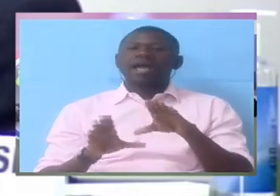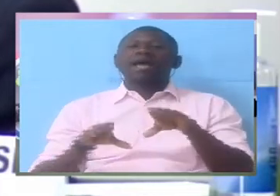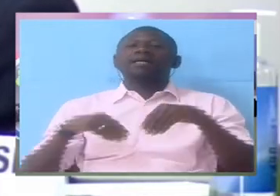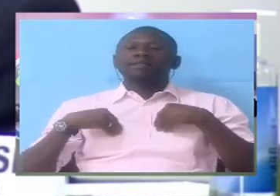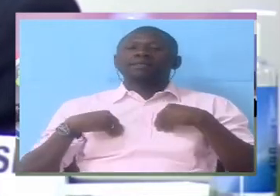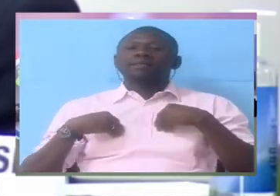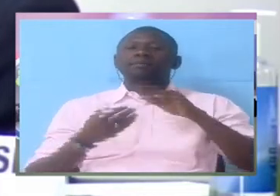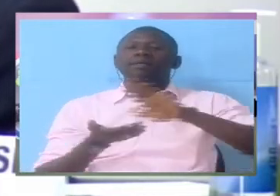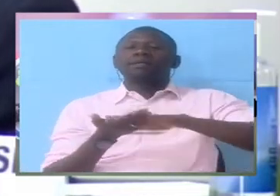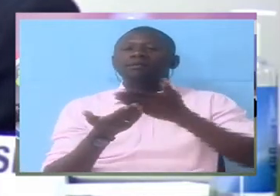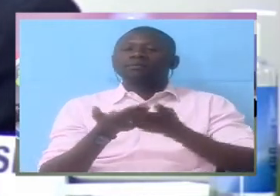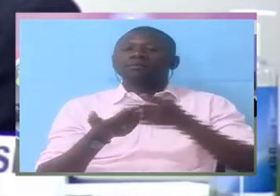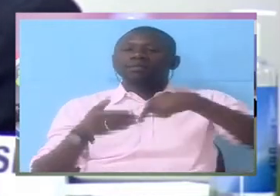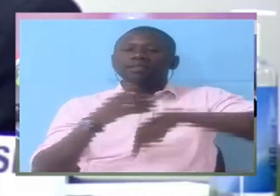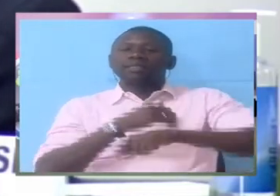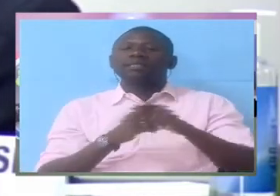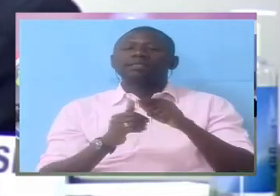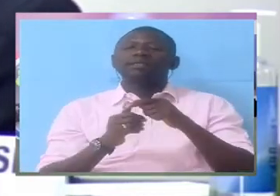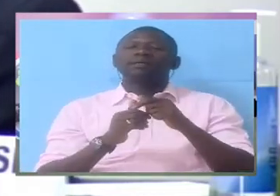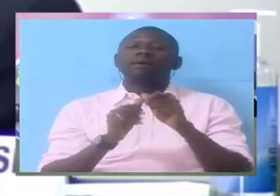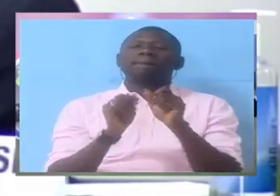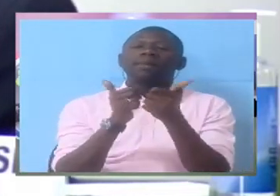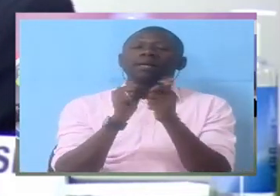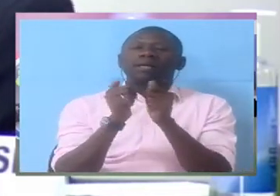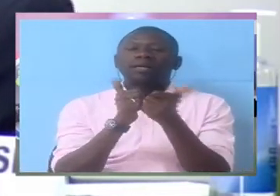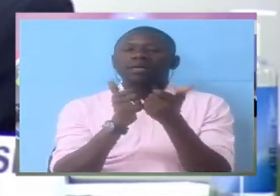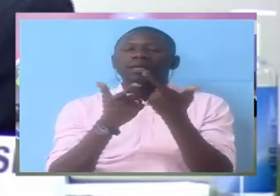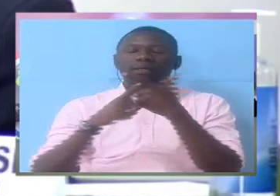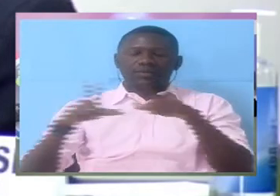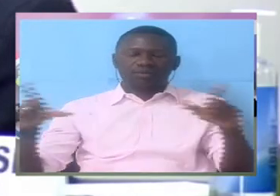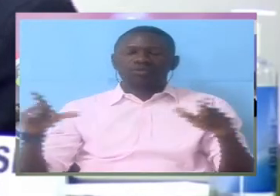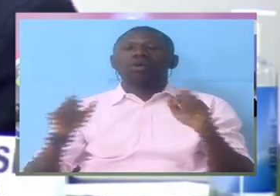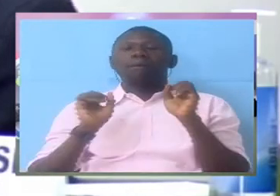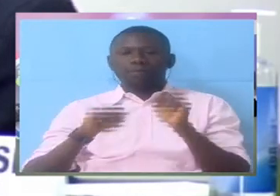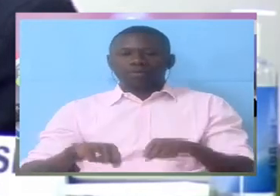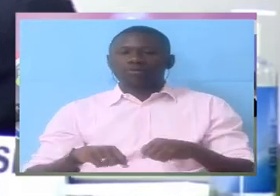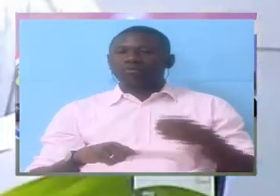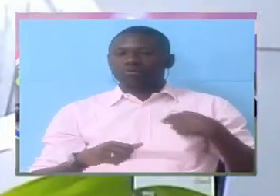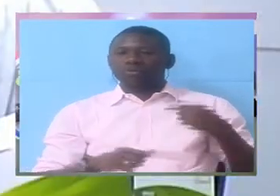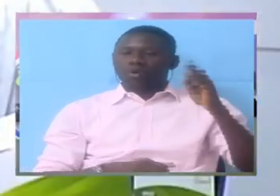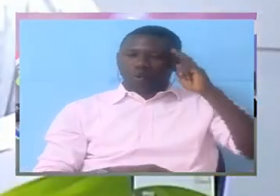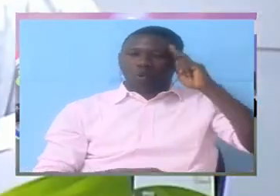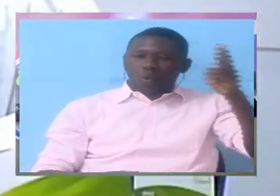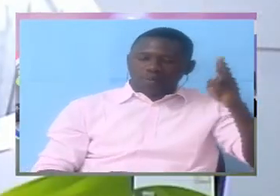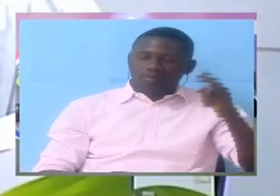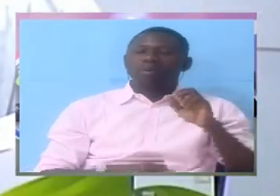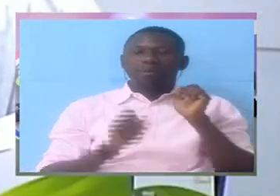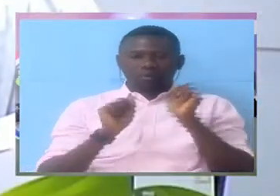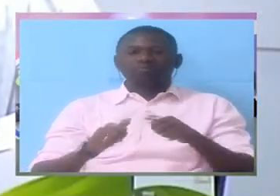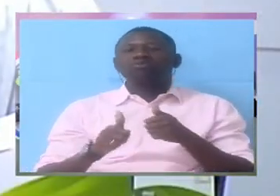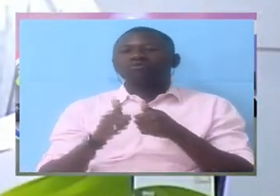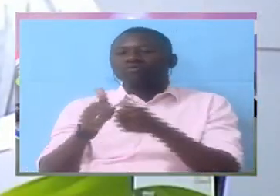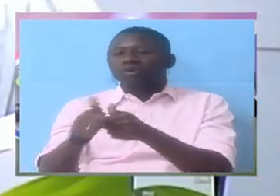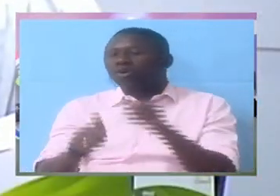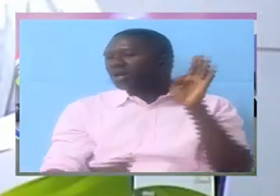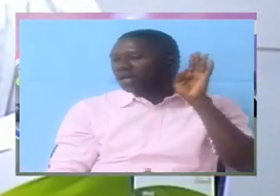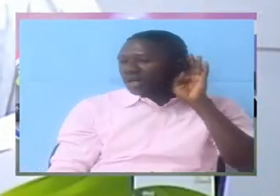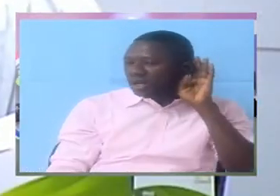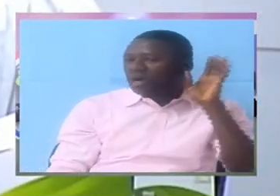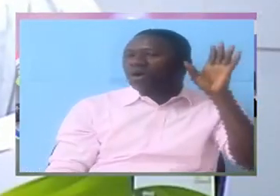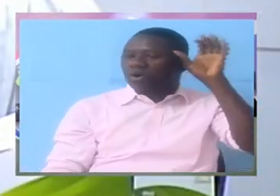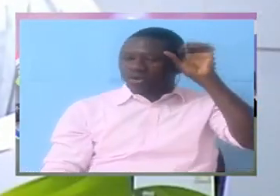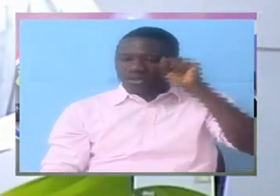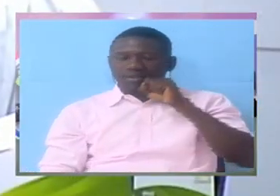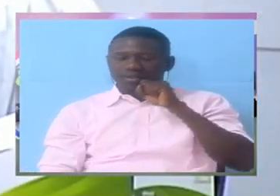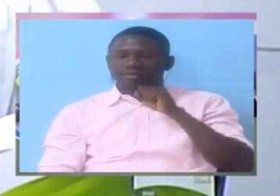So that those listening at home yeah. May be able to follow the proceedings. Thank you. We have to exercise a bit